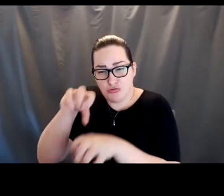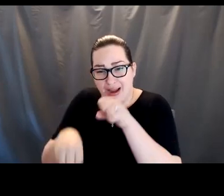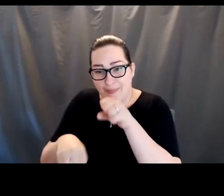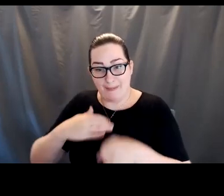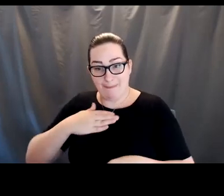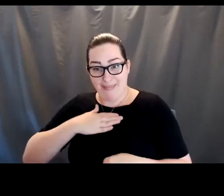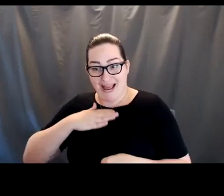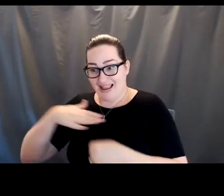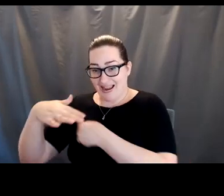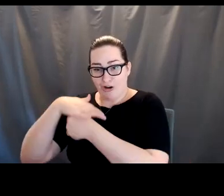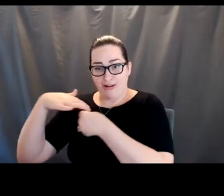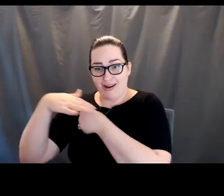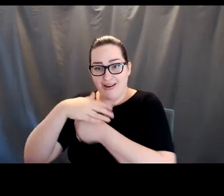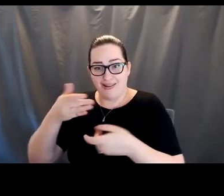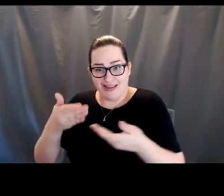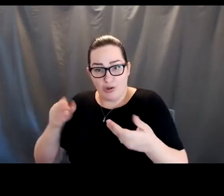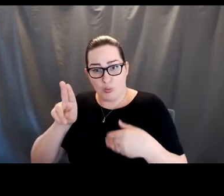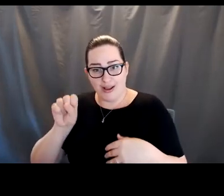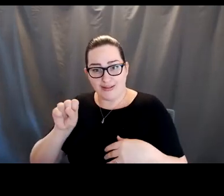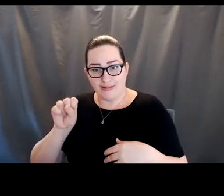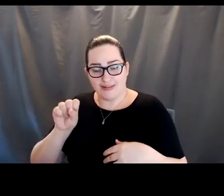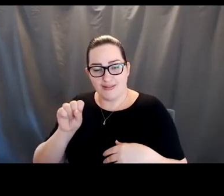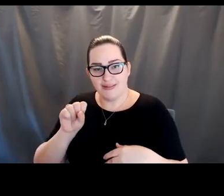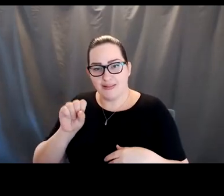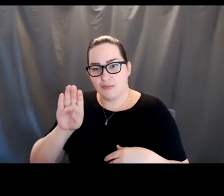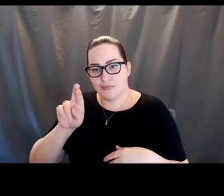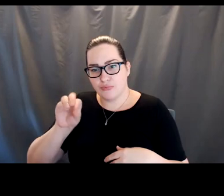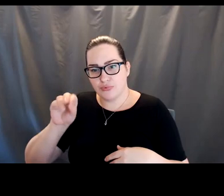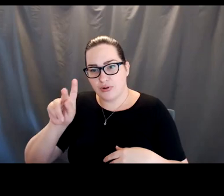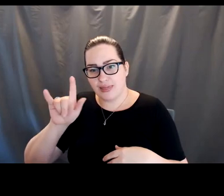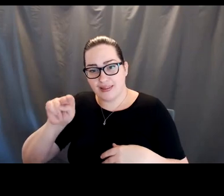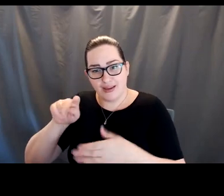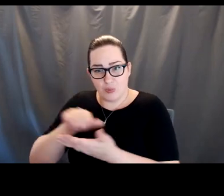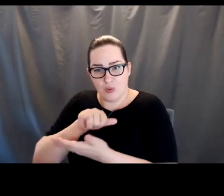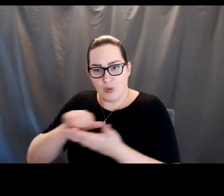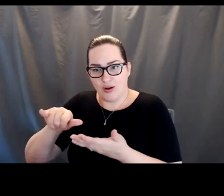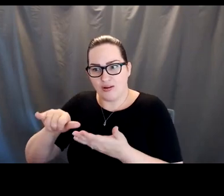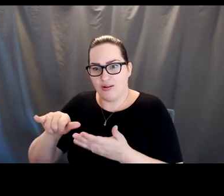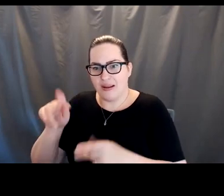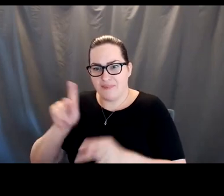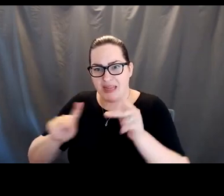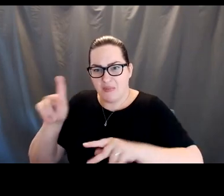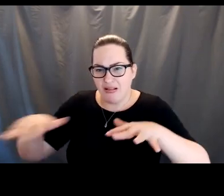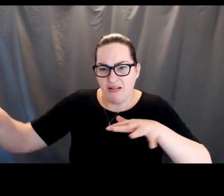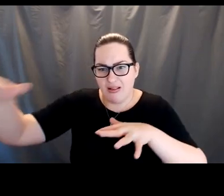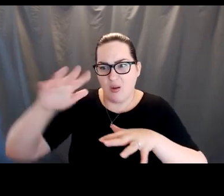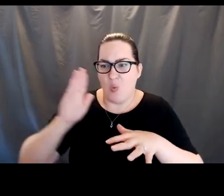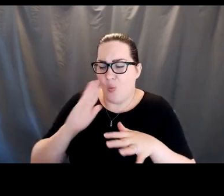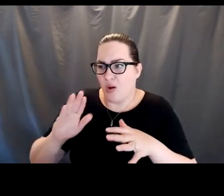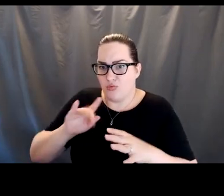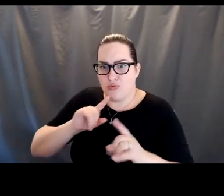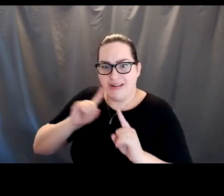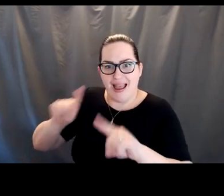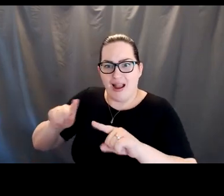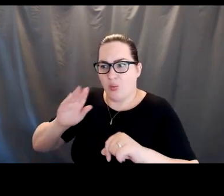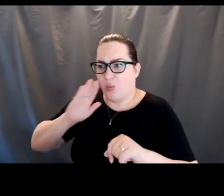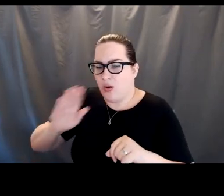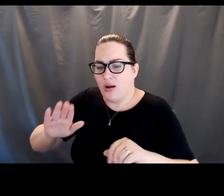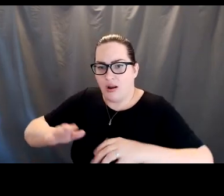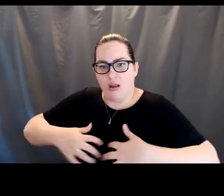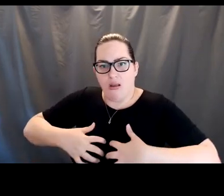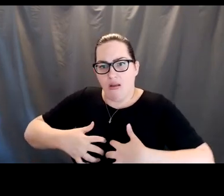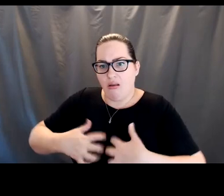all over the news, and people would be demanding justice. But this was dozens over years. And nobody I knew